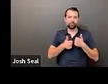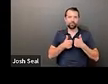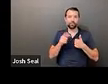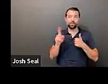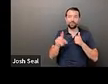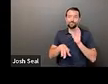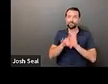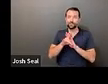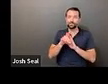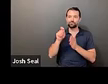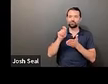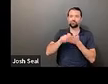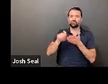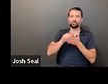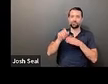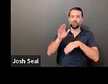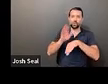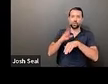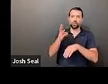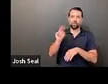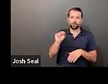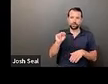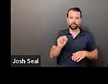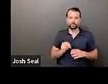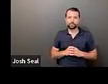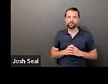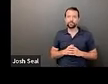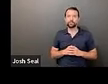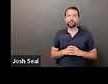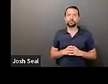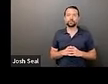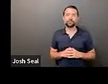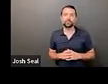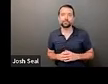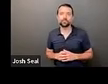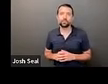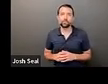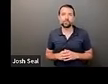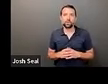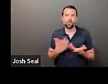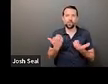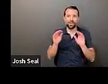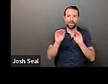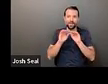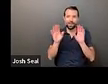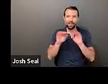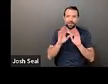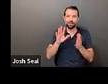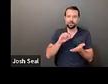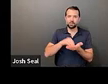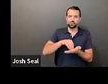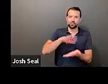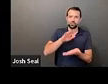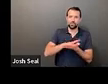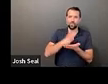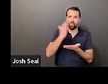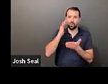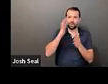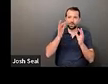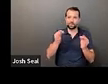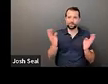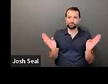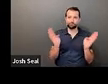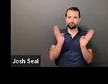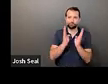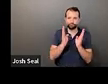We're looking in the written notice for some clear documentation of what your determination was, okay?